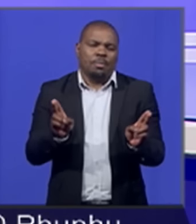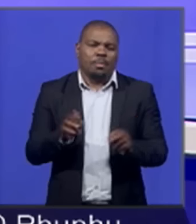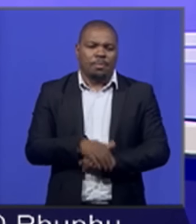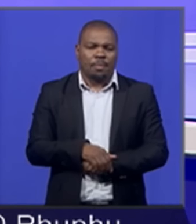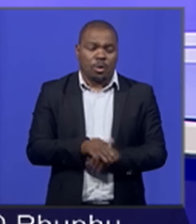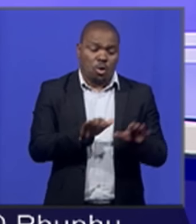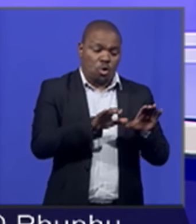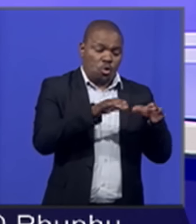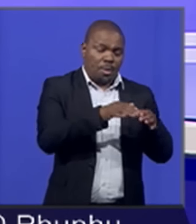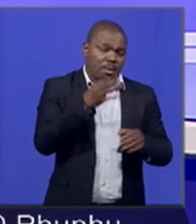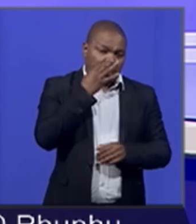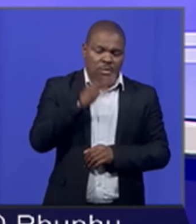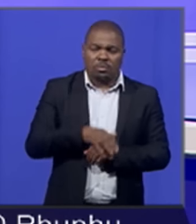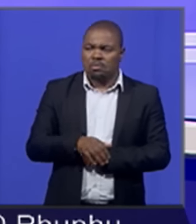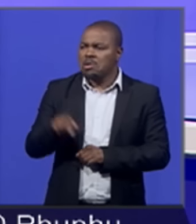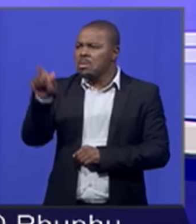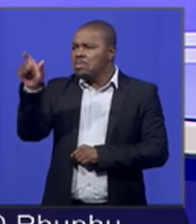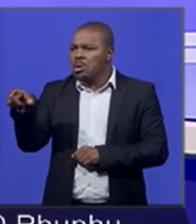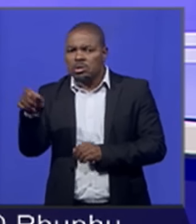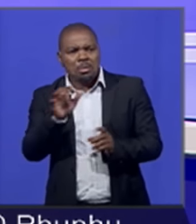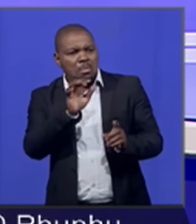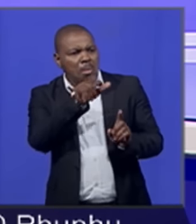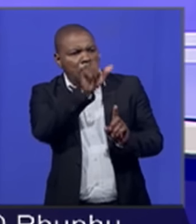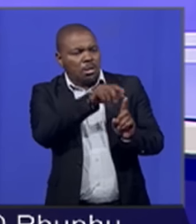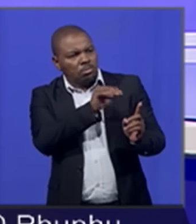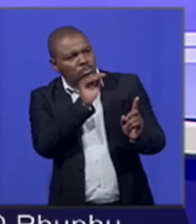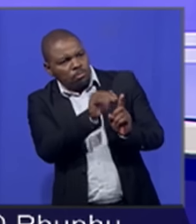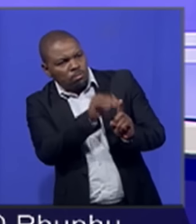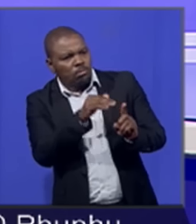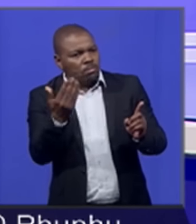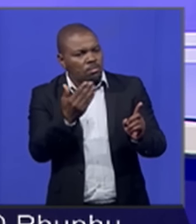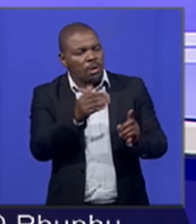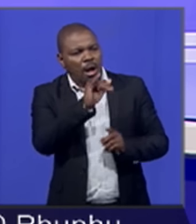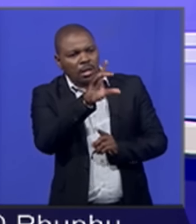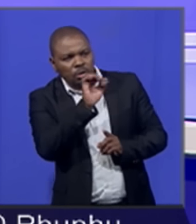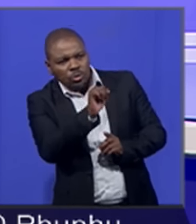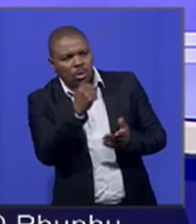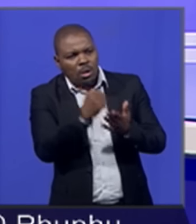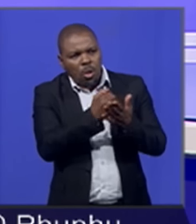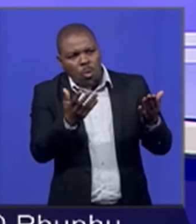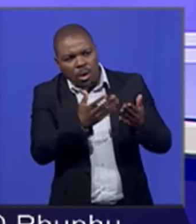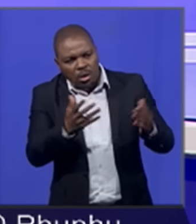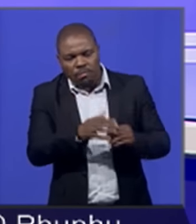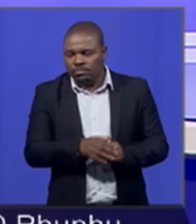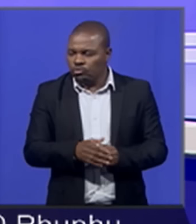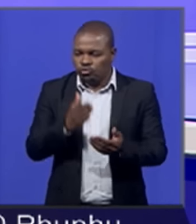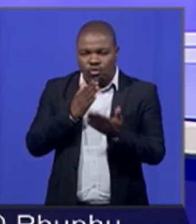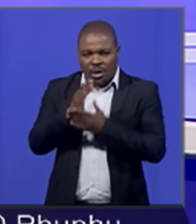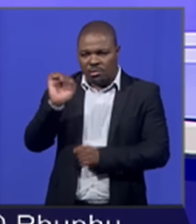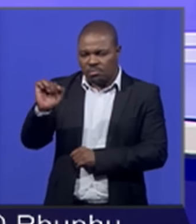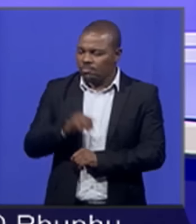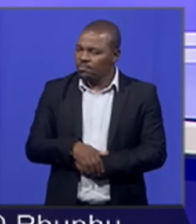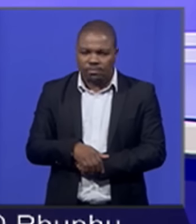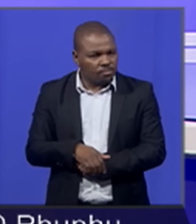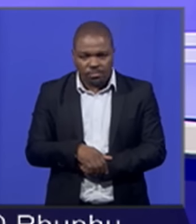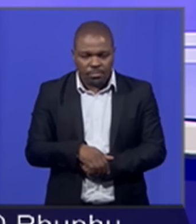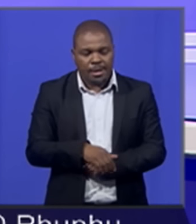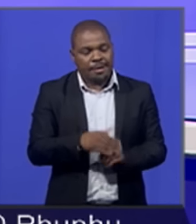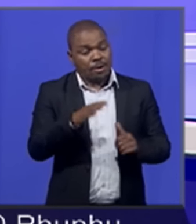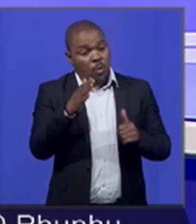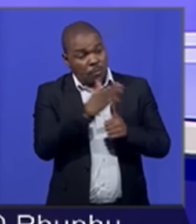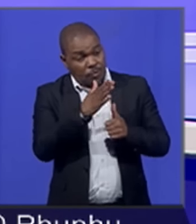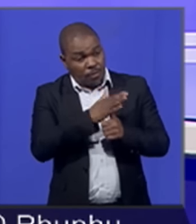ga go motho yo a ka go nyaka lengwalo la tumelelo ya bodulo go motho yo mongwe ntle fela ge a etšwa